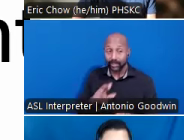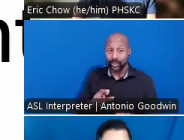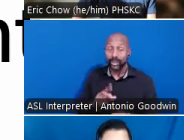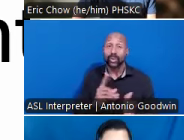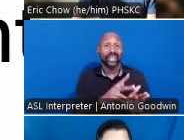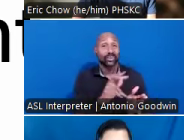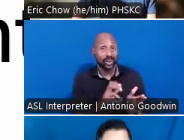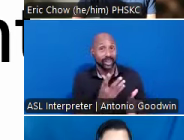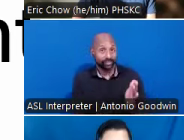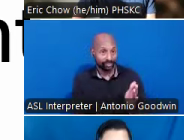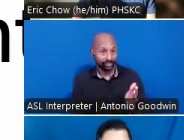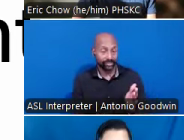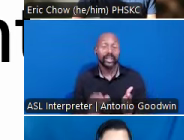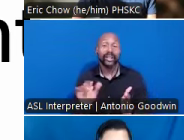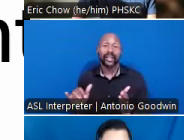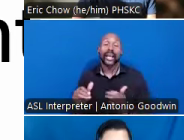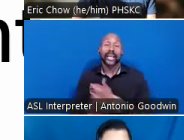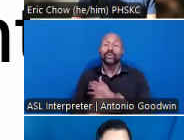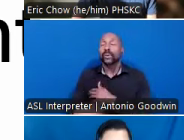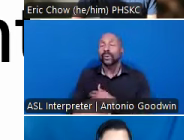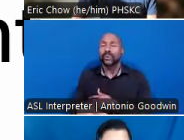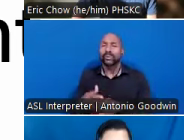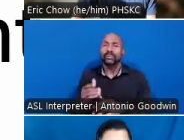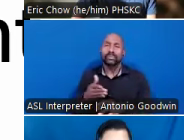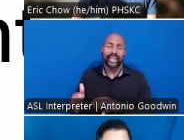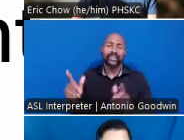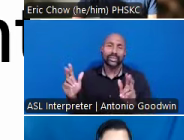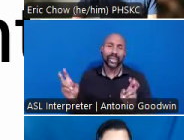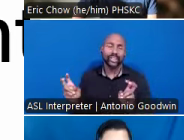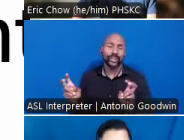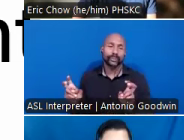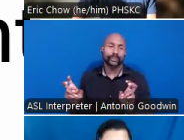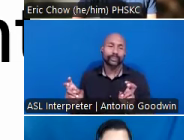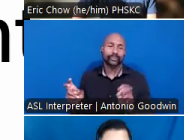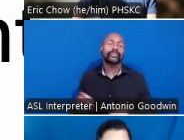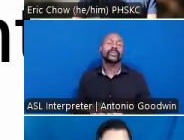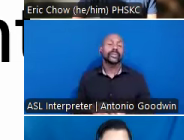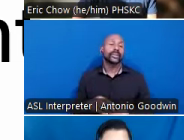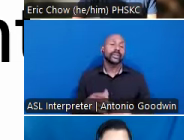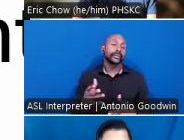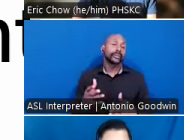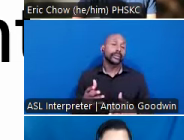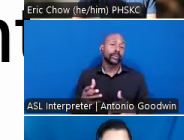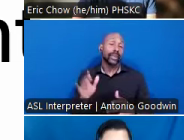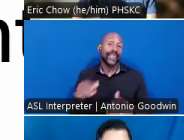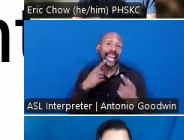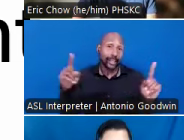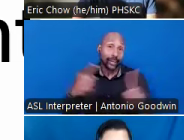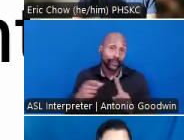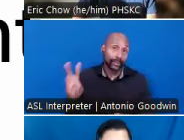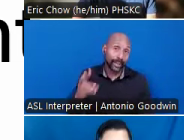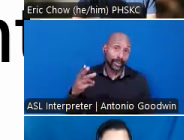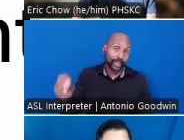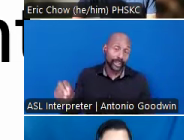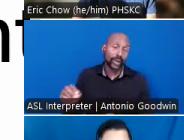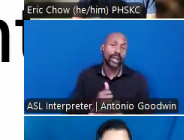to contain it. And part of the reason why the WHO made this declaration is to increase resources that will be made available to these